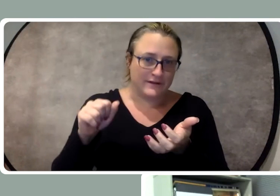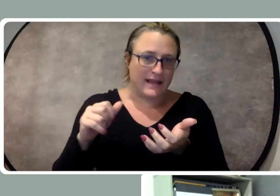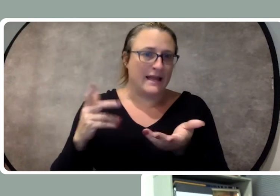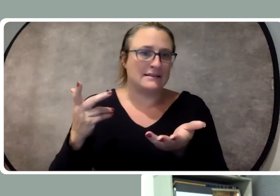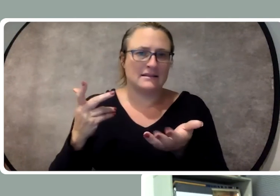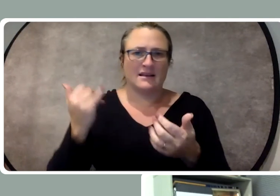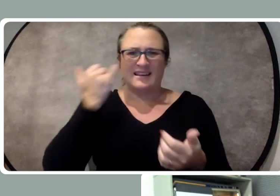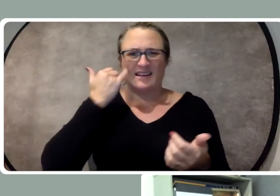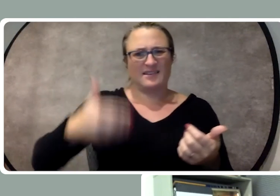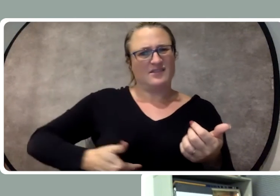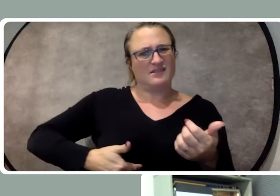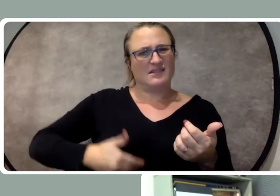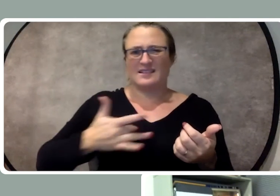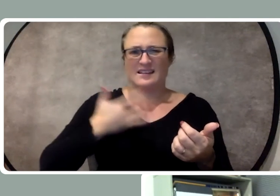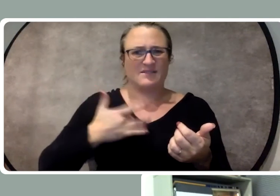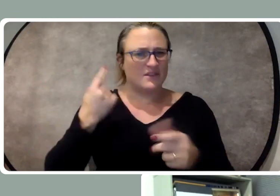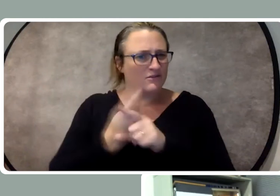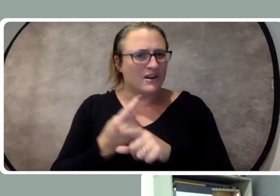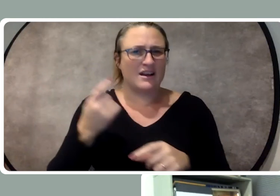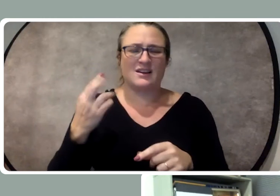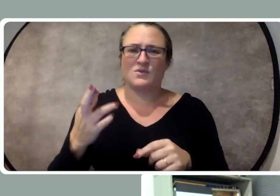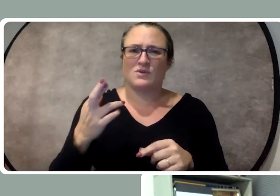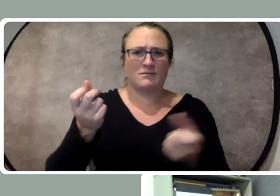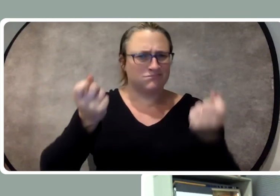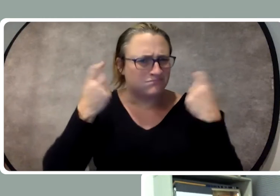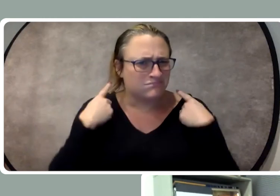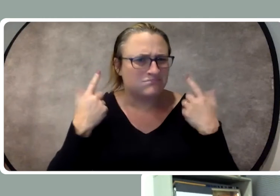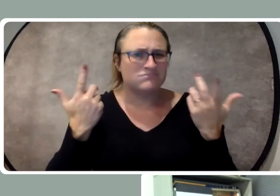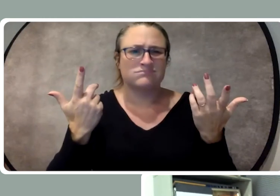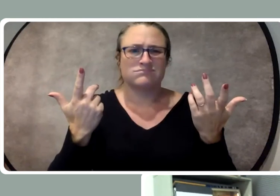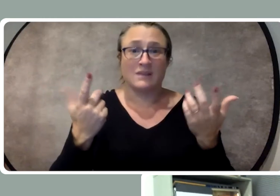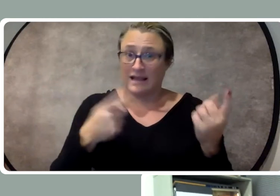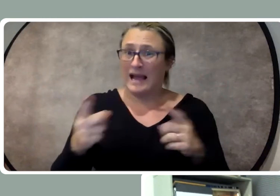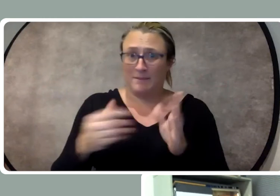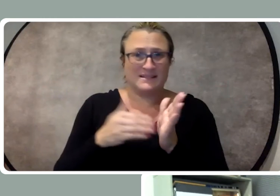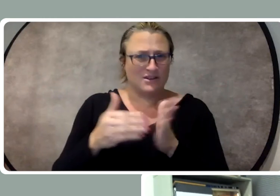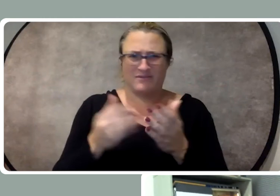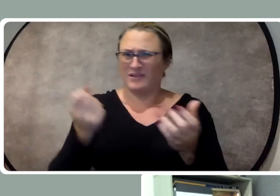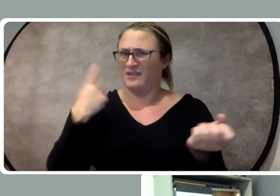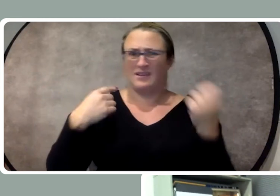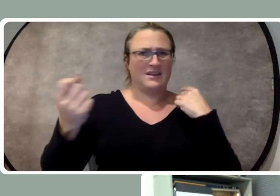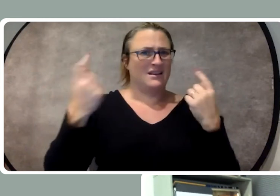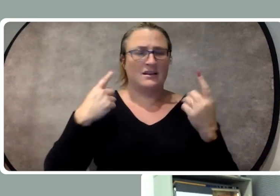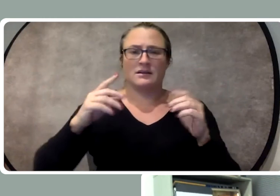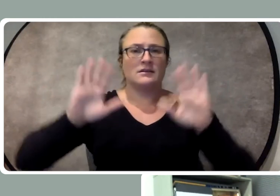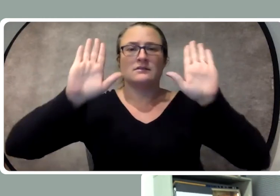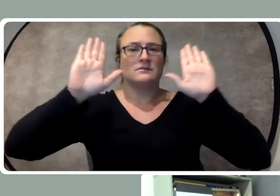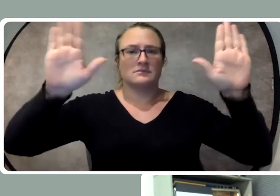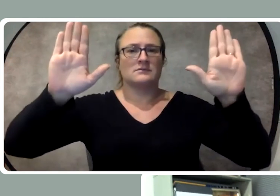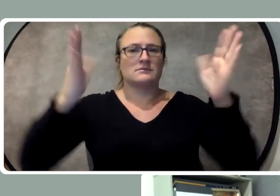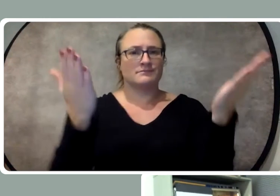something doesn't feel quite right or you're not understanding, which happens quite a bit, asking for